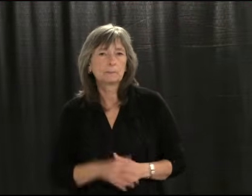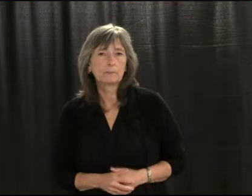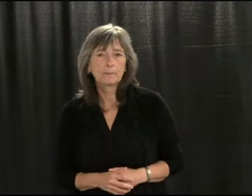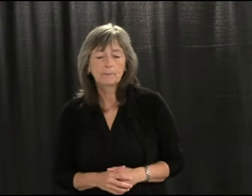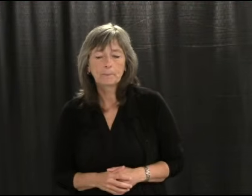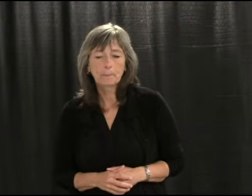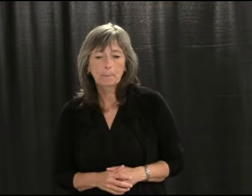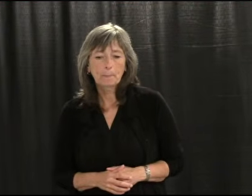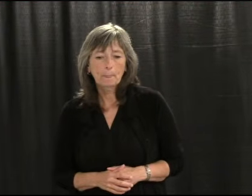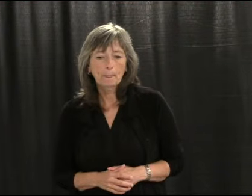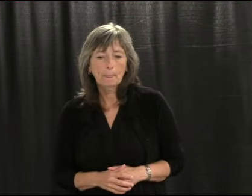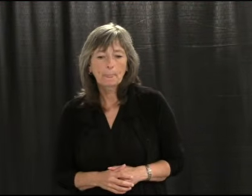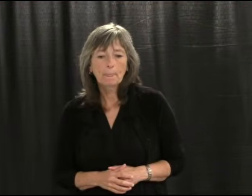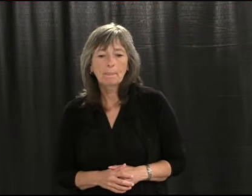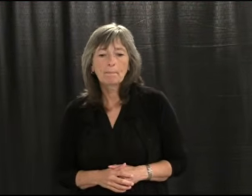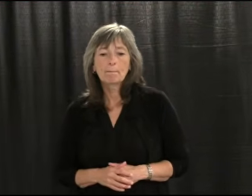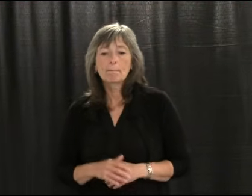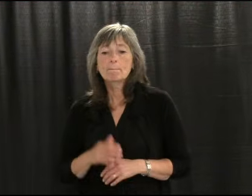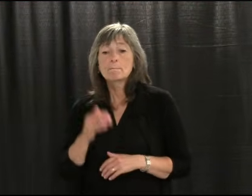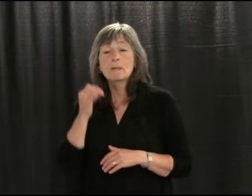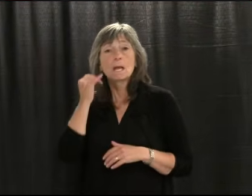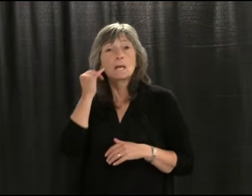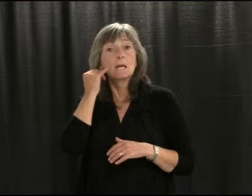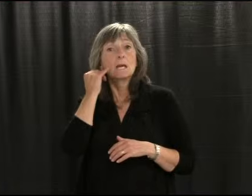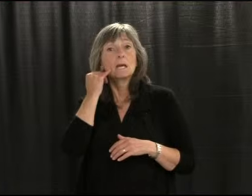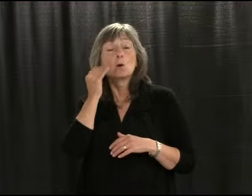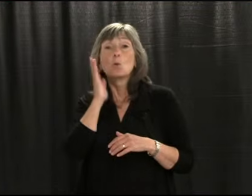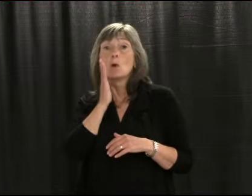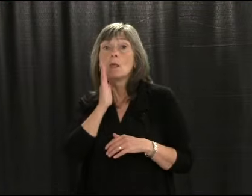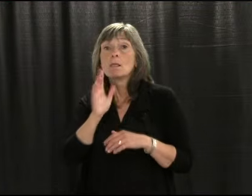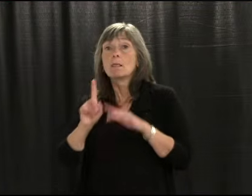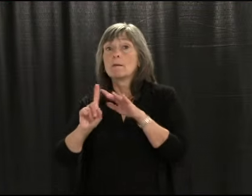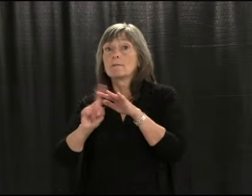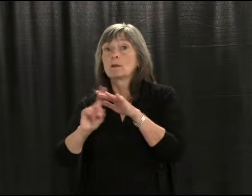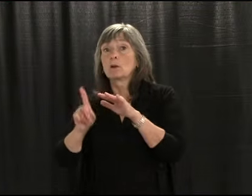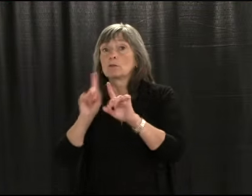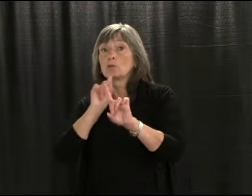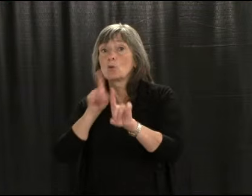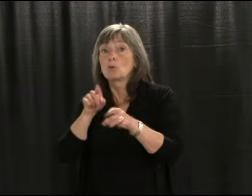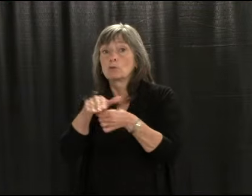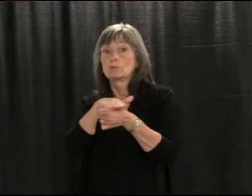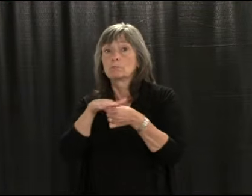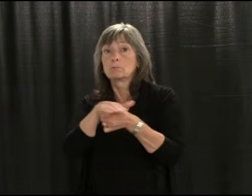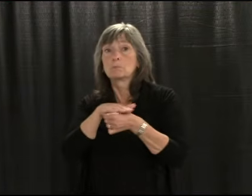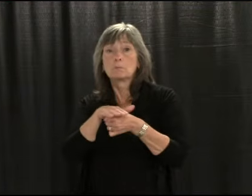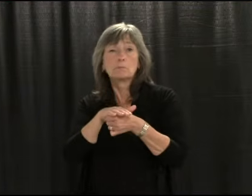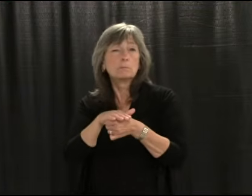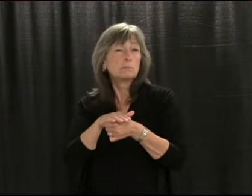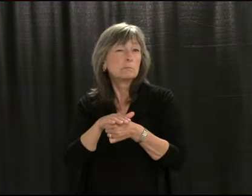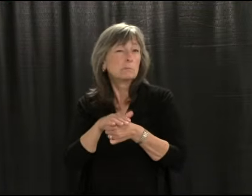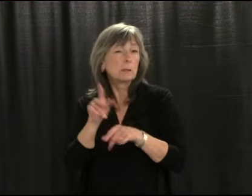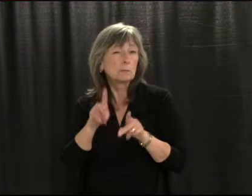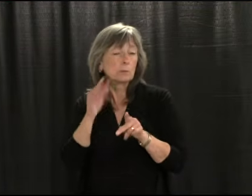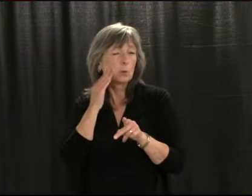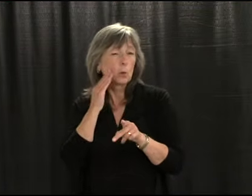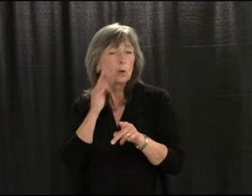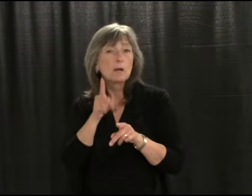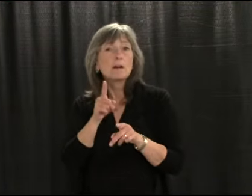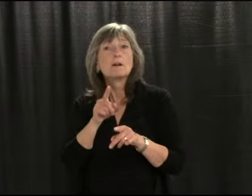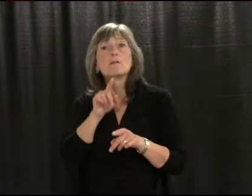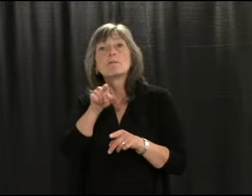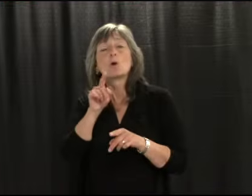There will be evacuation order if it's not issued already and the people in this area will certainly be familiar with what I'm talking about.